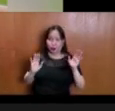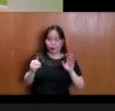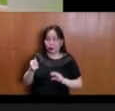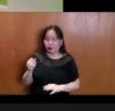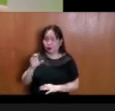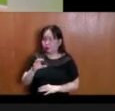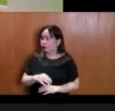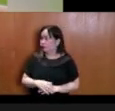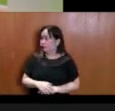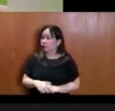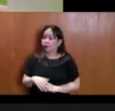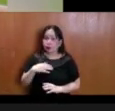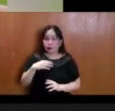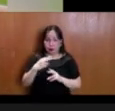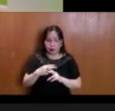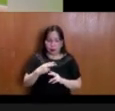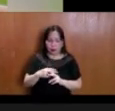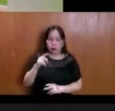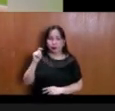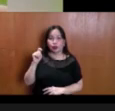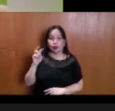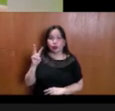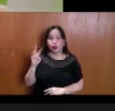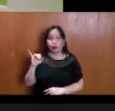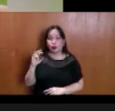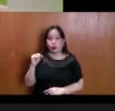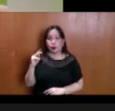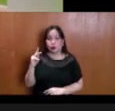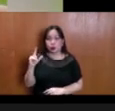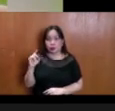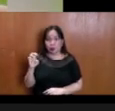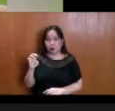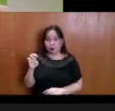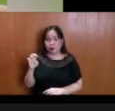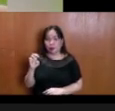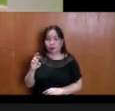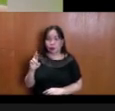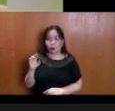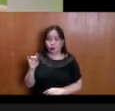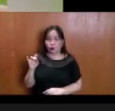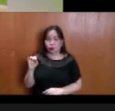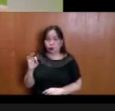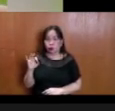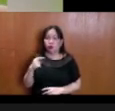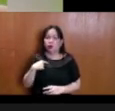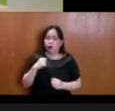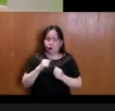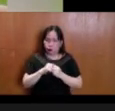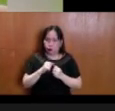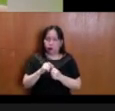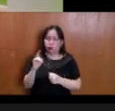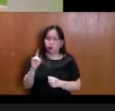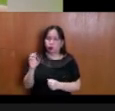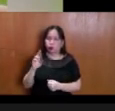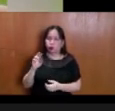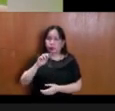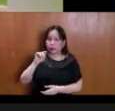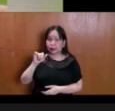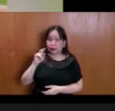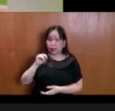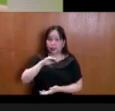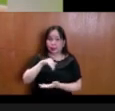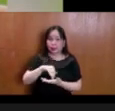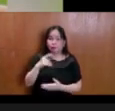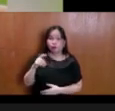everyone. So my name is Twinkle Rodolfo, and I'm with the Dr. Andrew L. Tan Center for Tourism based here in the